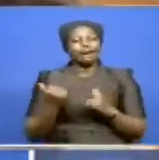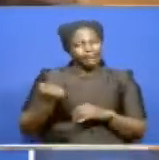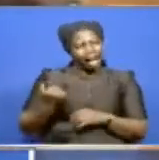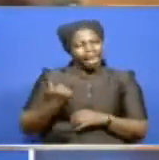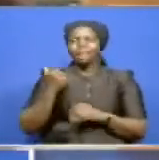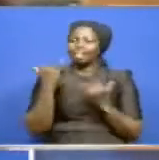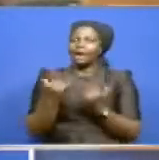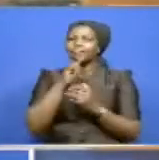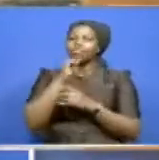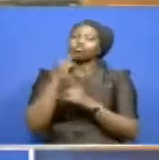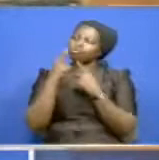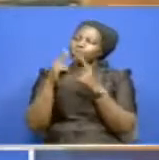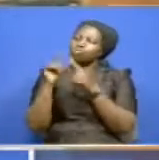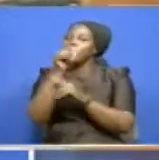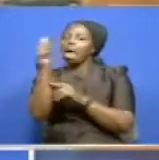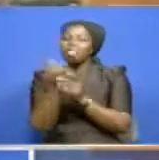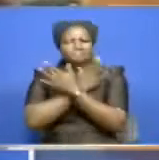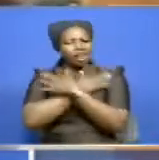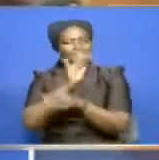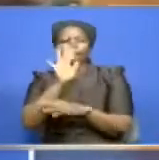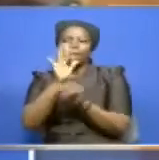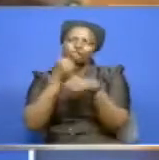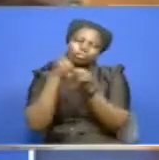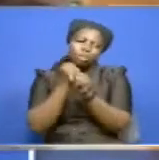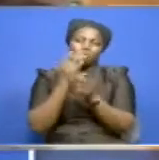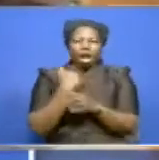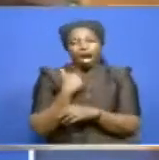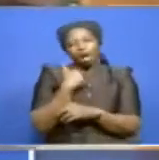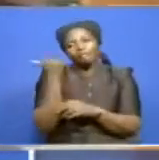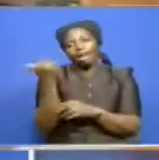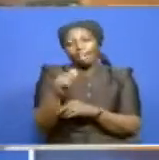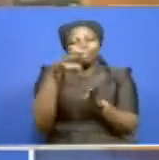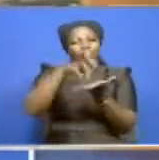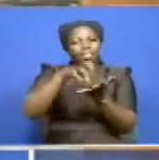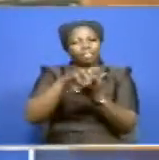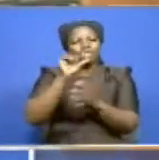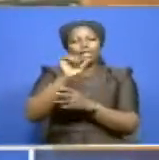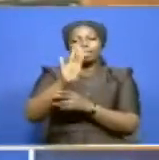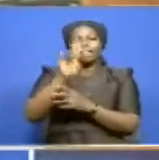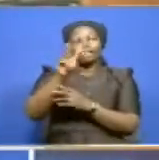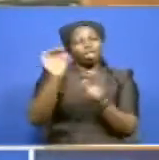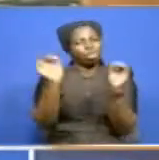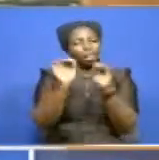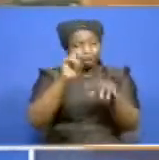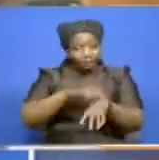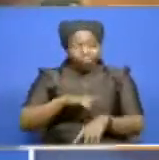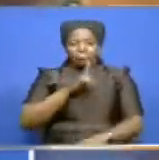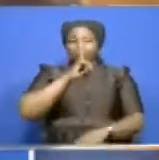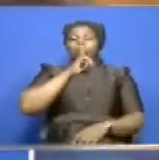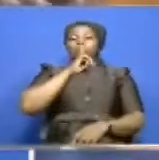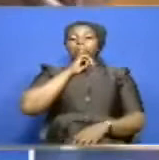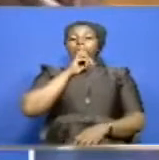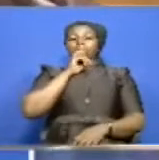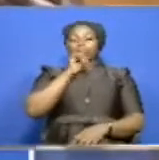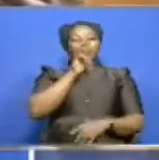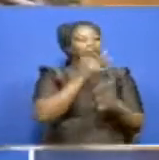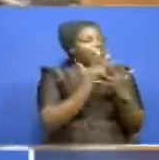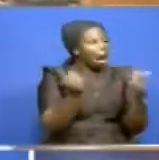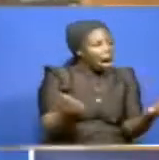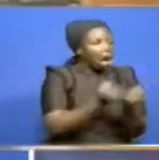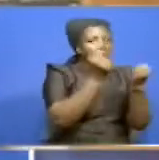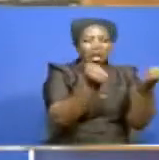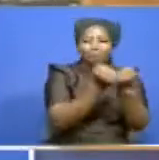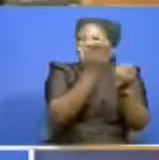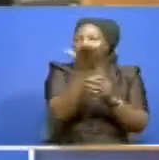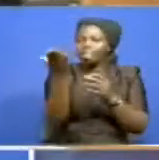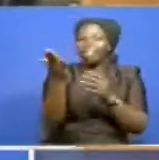to talk to their fellow peers to ensure that we don't have any case of gender-based violence. Maana tunapokuwa kimya zinafanyika pale mashinani na mtu